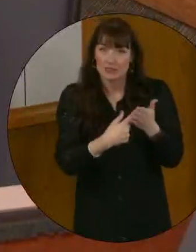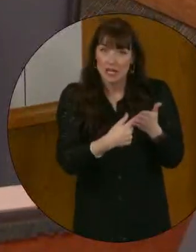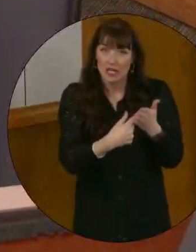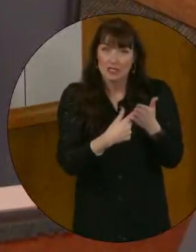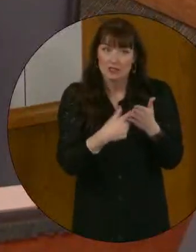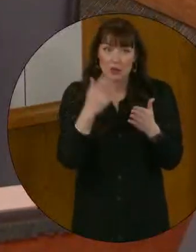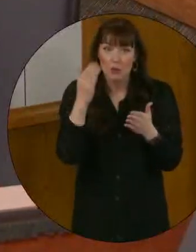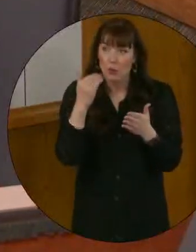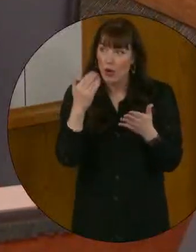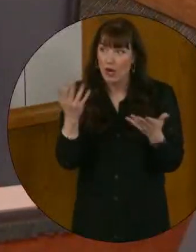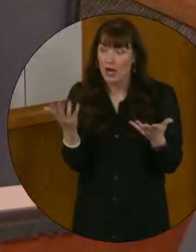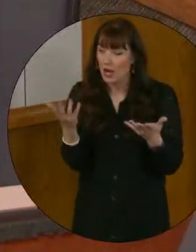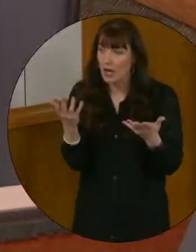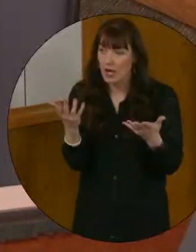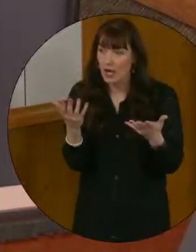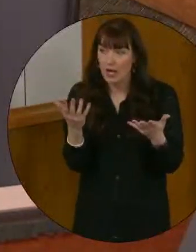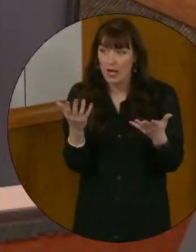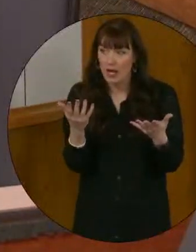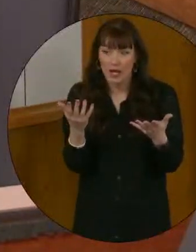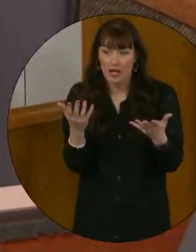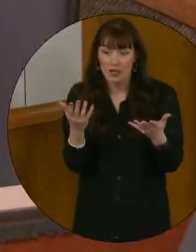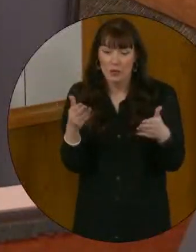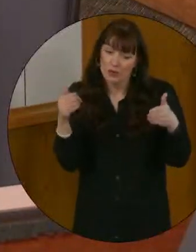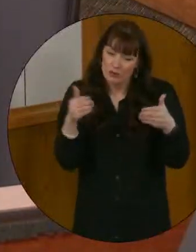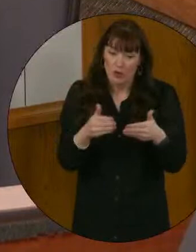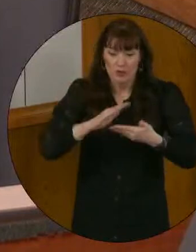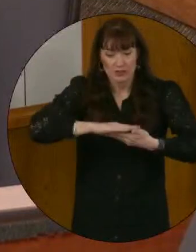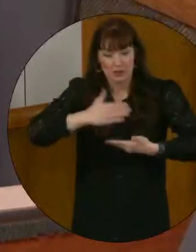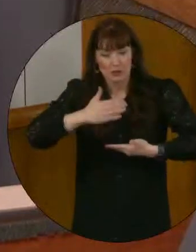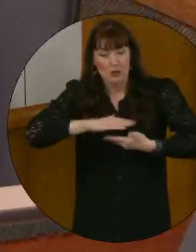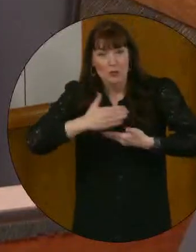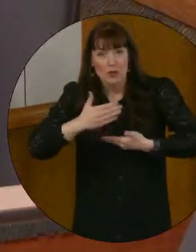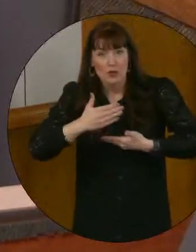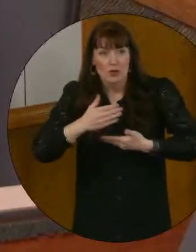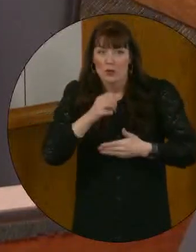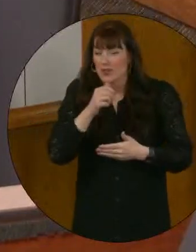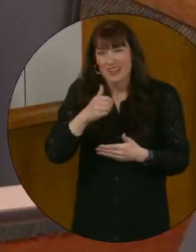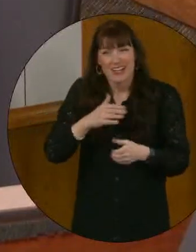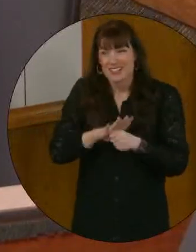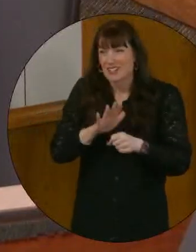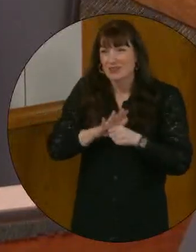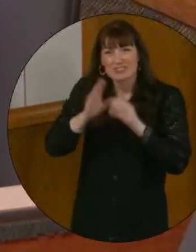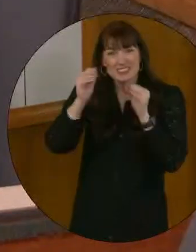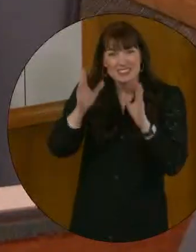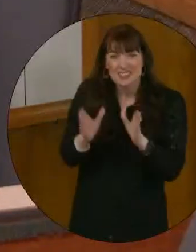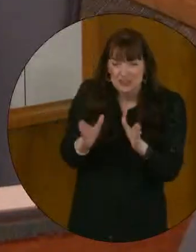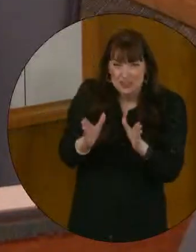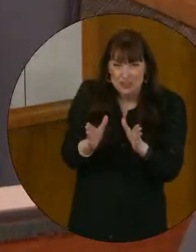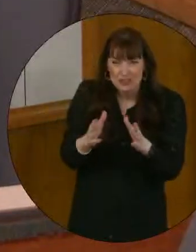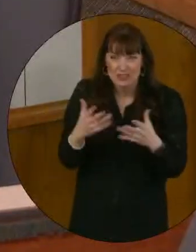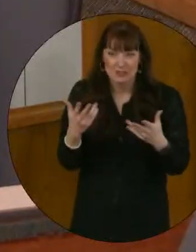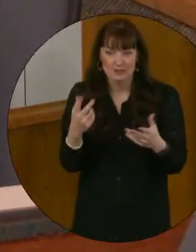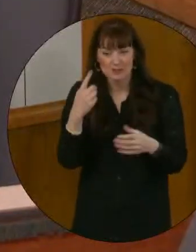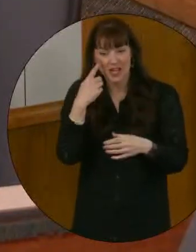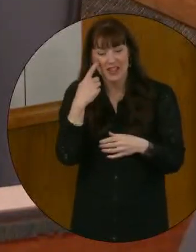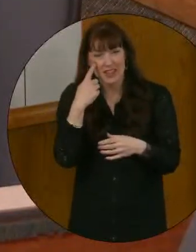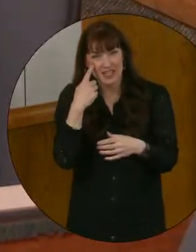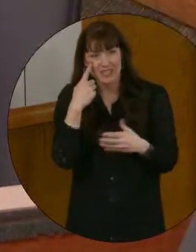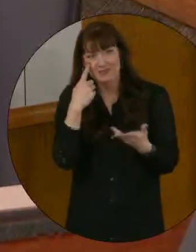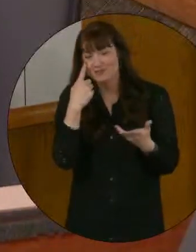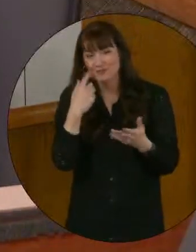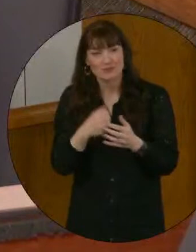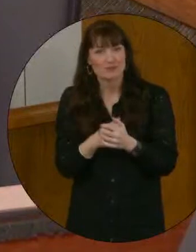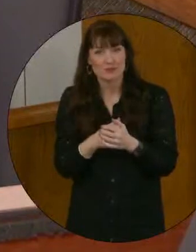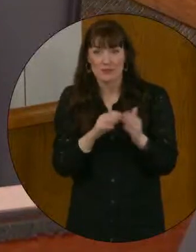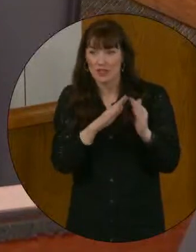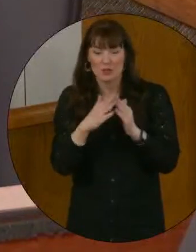why do we investing in Chromebooks when we don't have teachers, right? I mean, and I think the